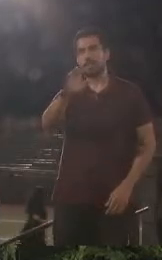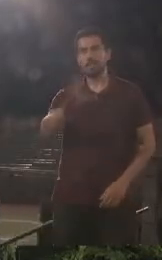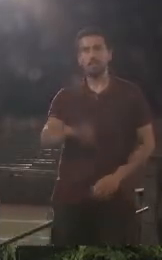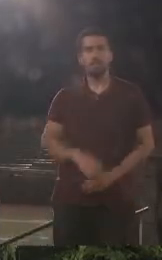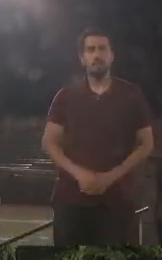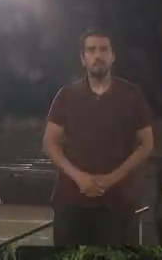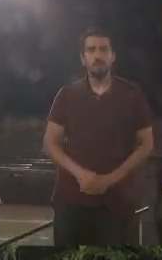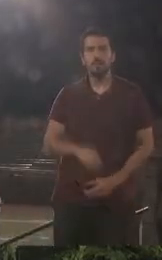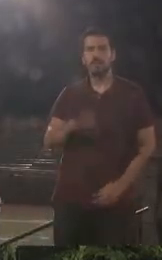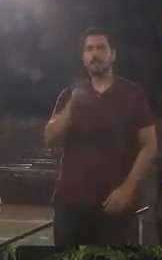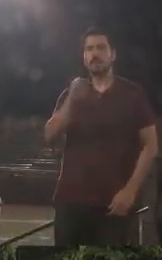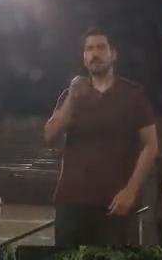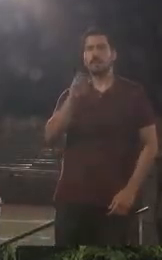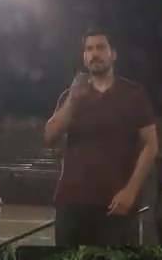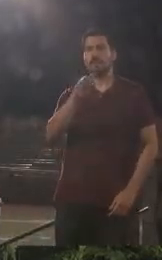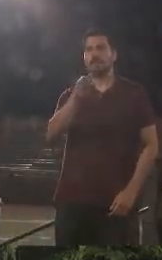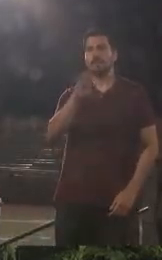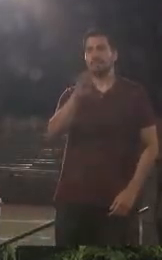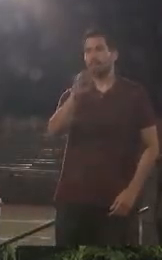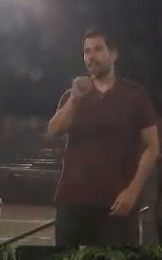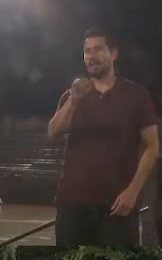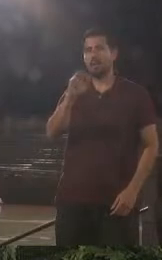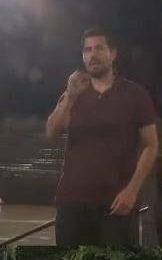Jada Monroe.